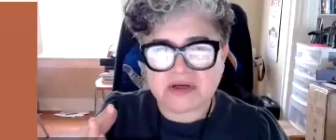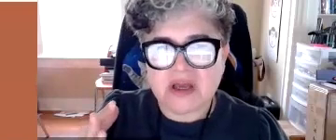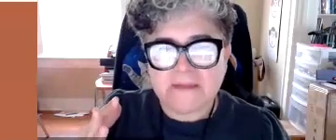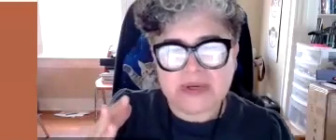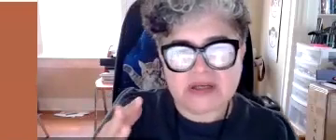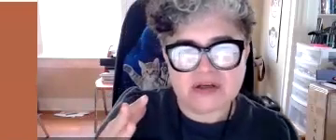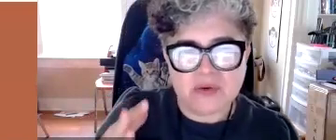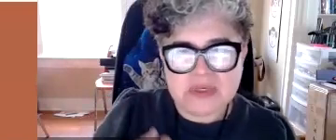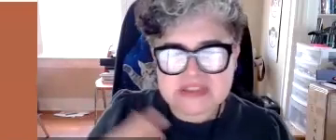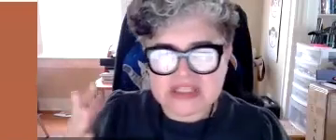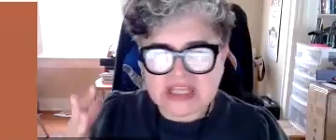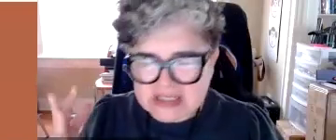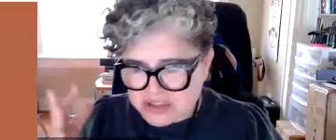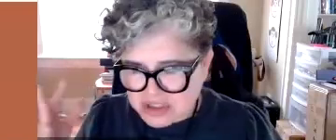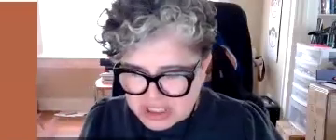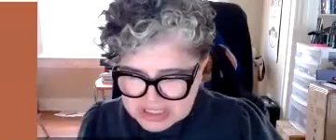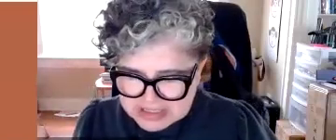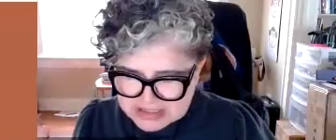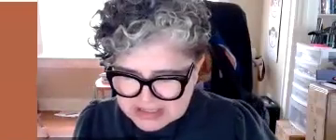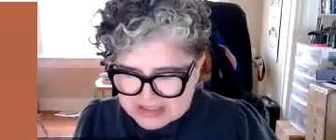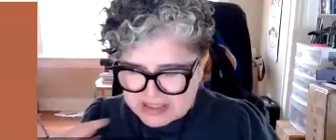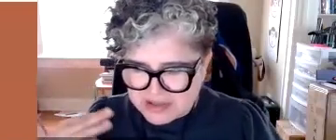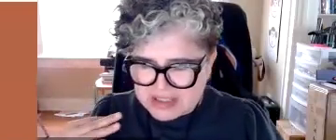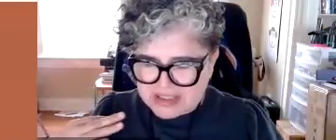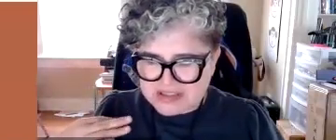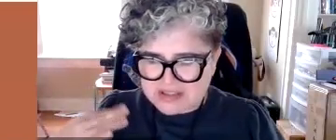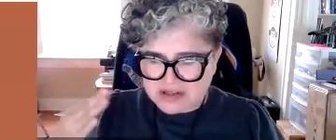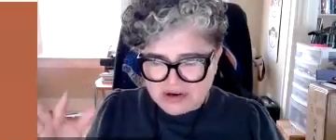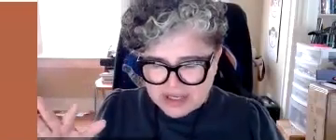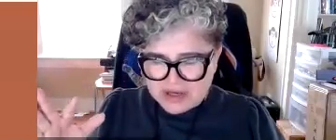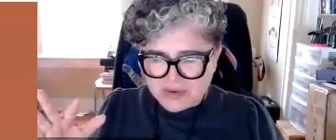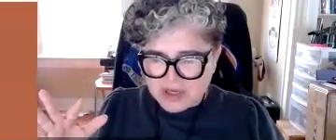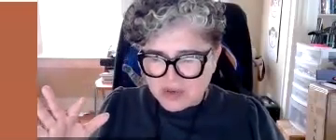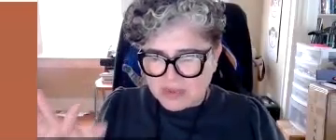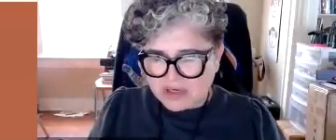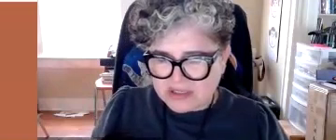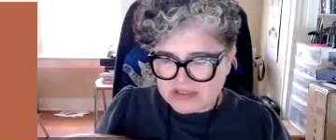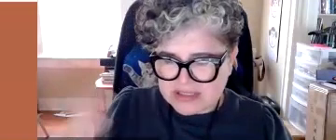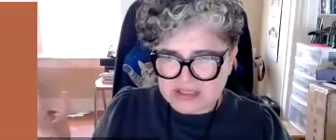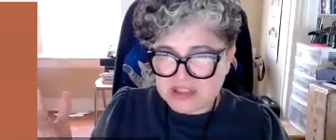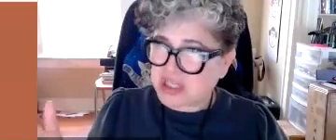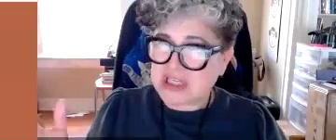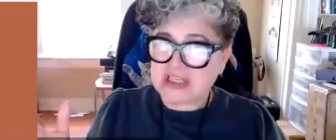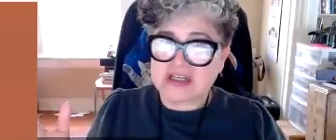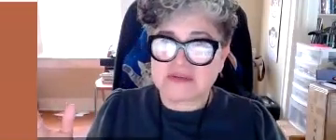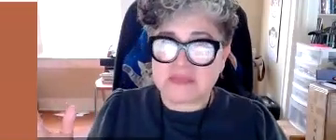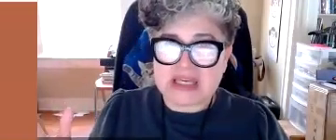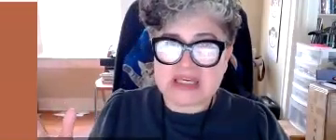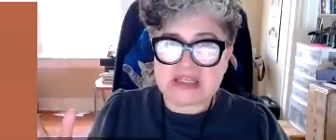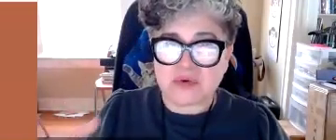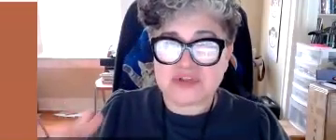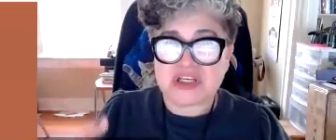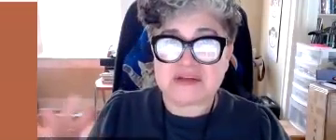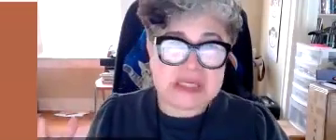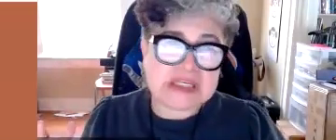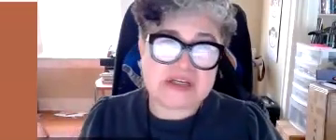the milk. But going to like chickens, is there any scenario where a sick chicken could make